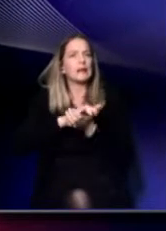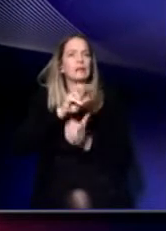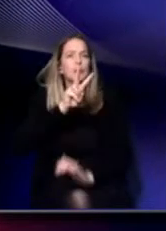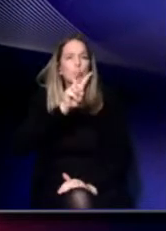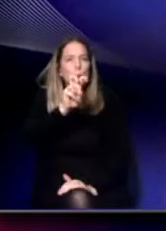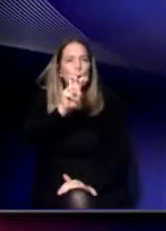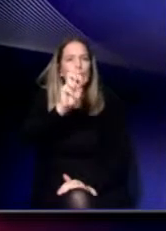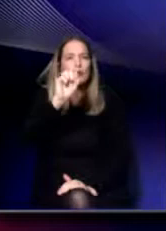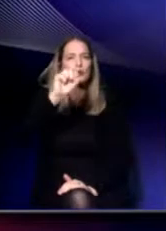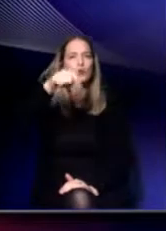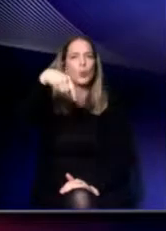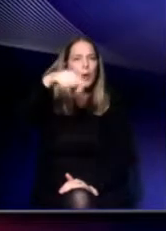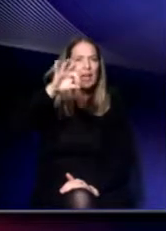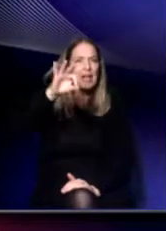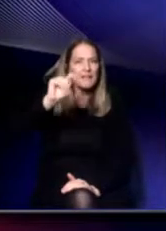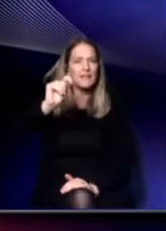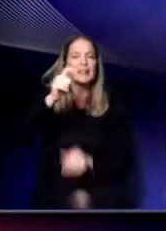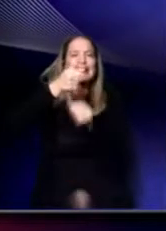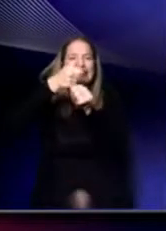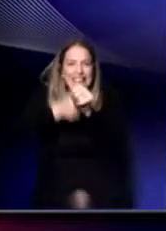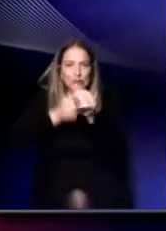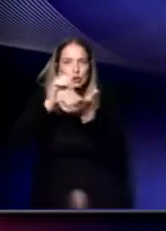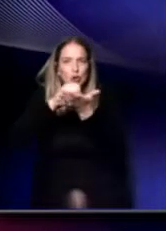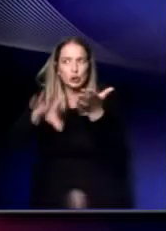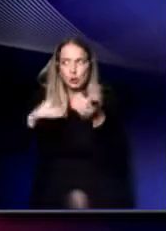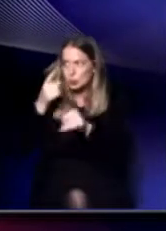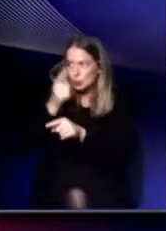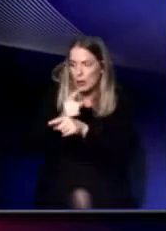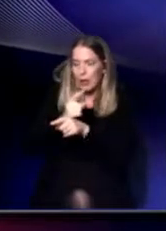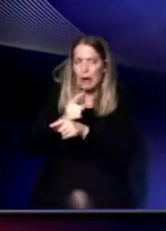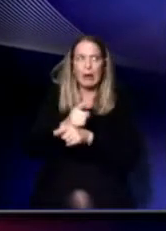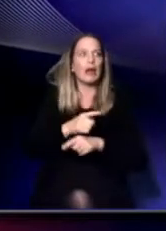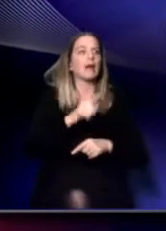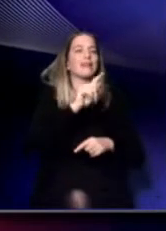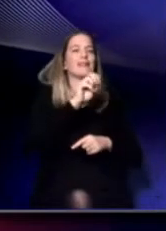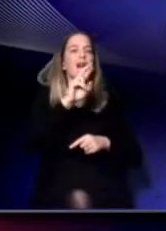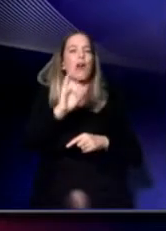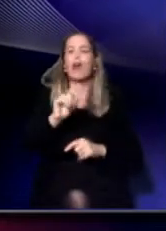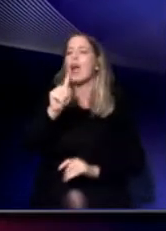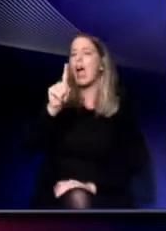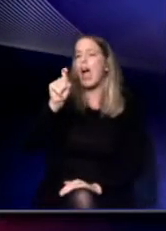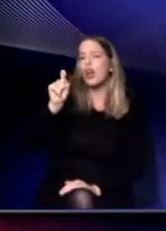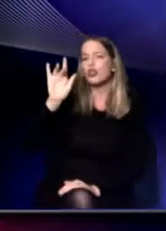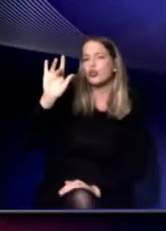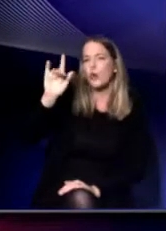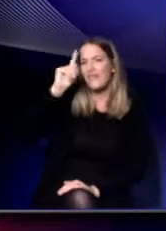feet per student, right? It's 125 for high school.